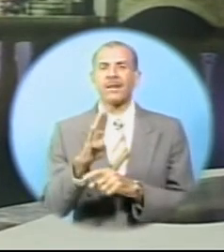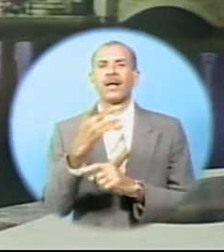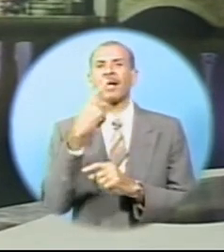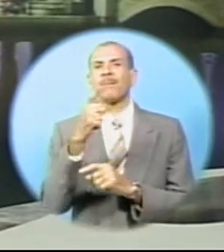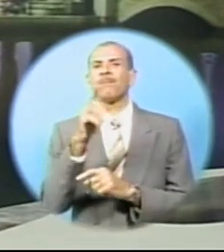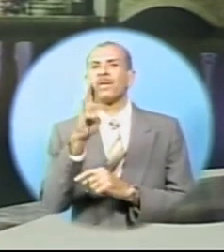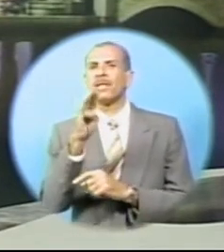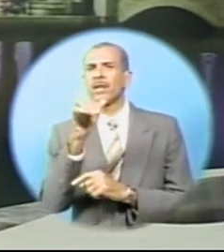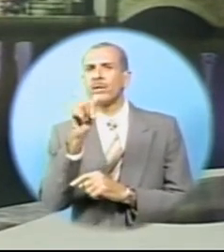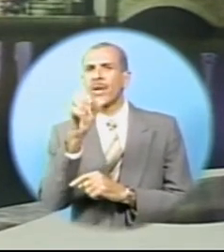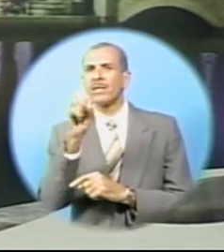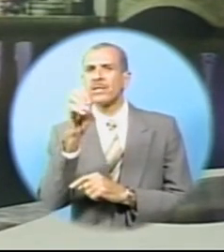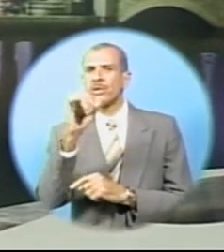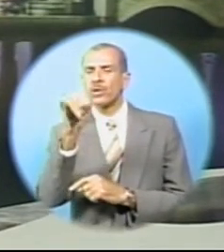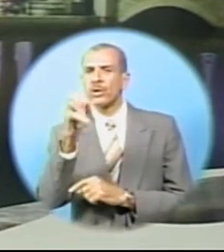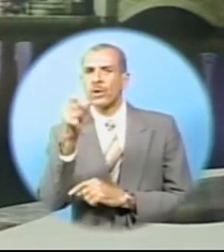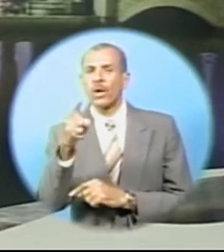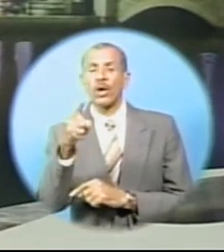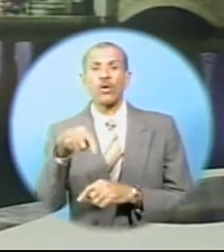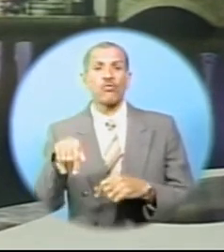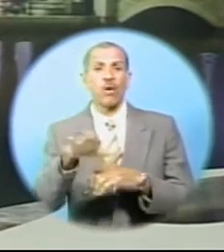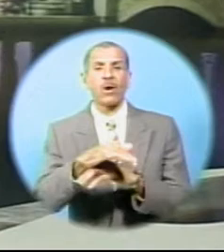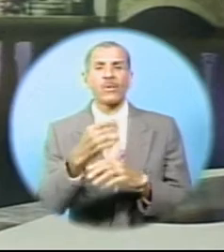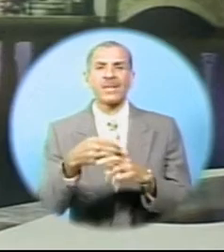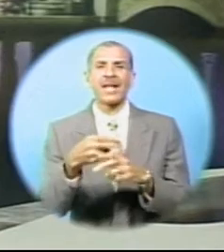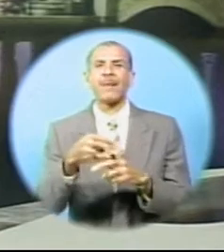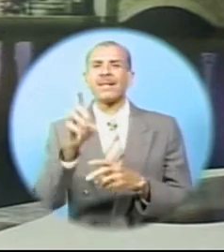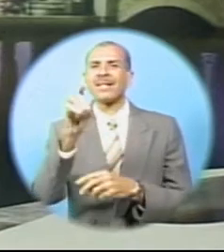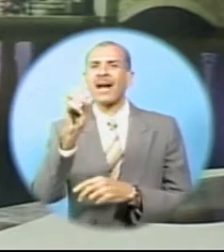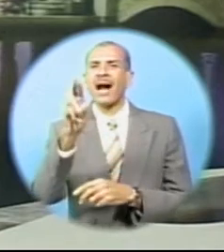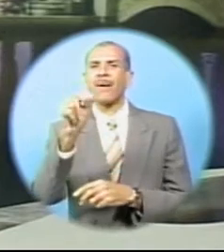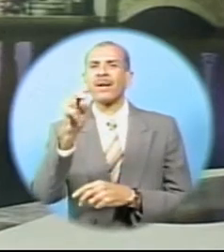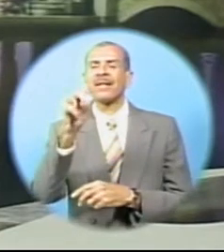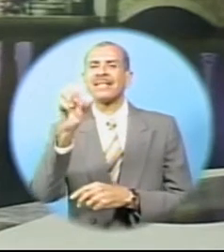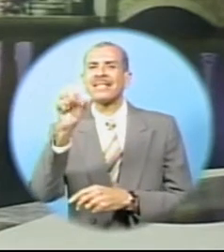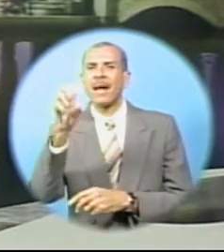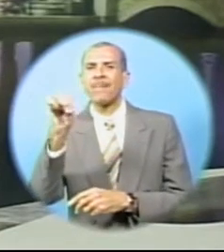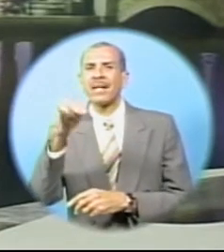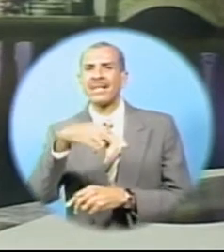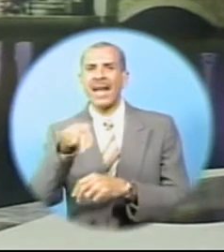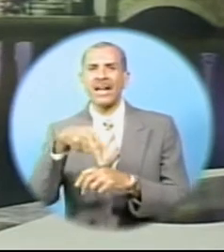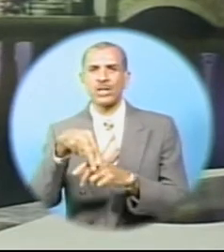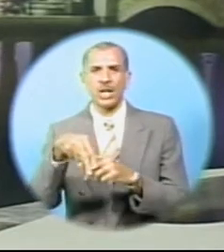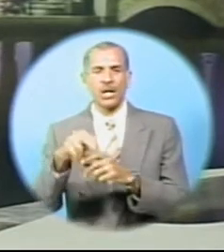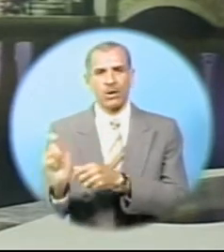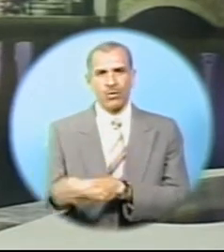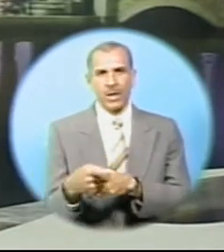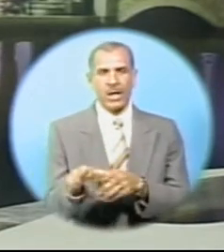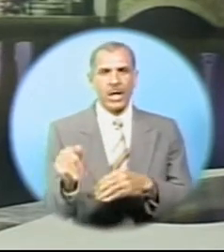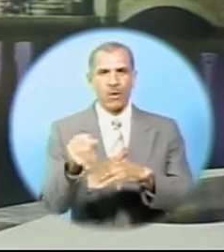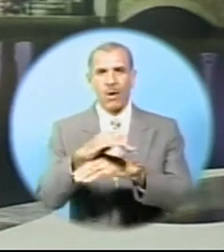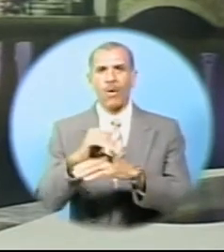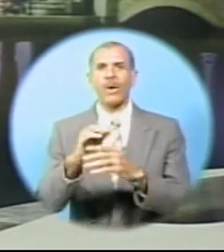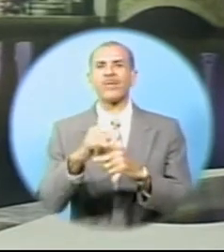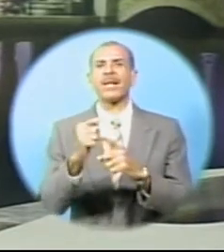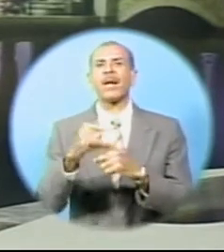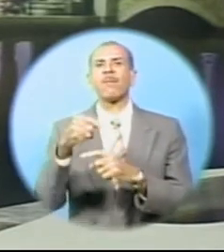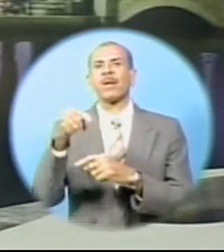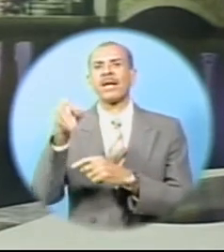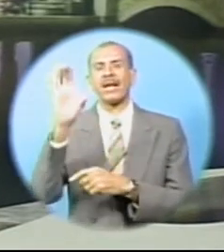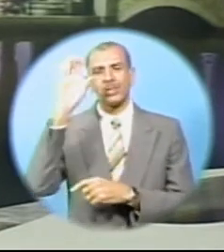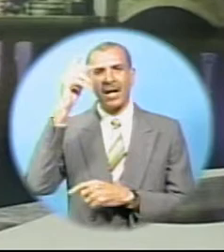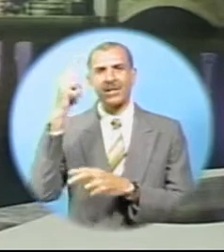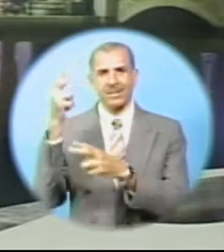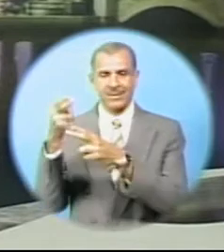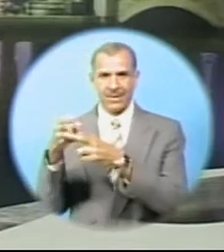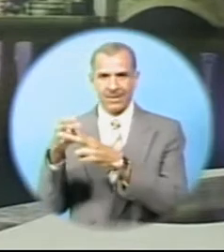Cricket Ground will now be called, get this, the Darren Sammy National Cricket Ground, and one of the stands will be named in Charles's honor.